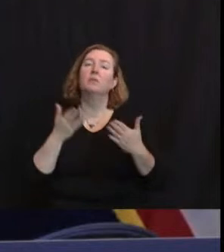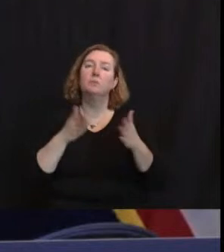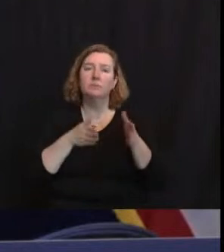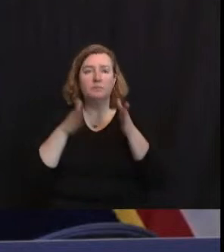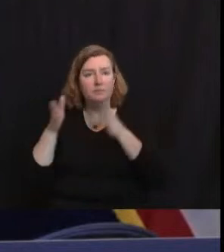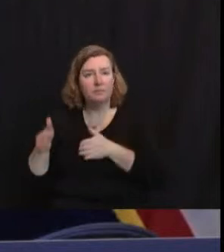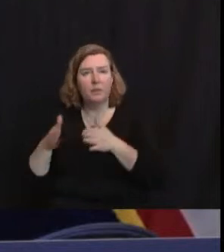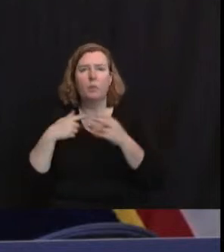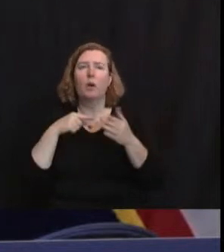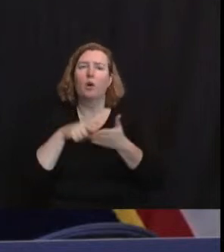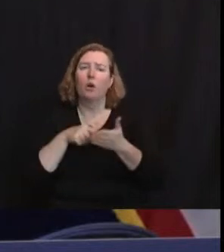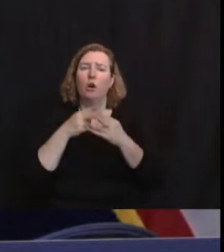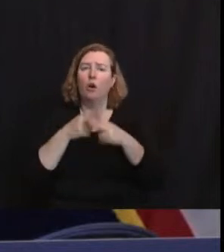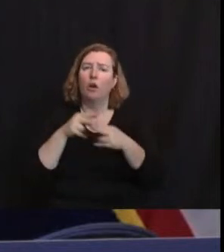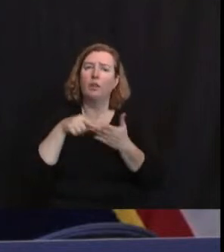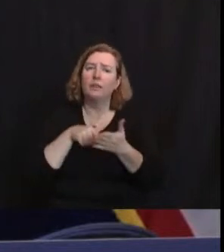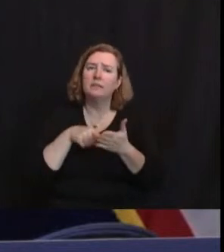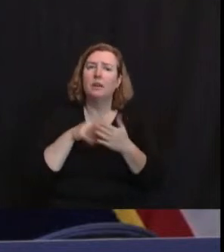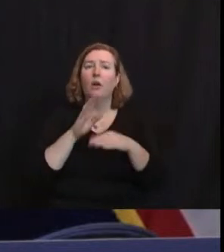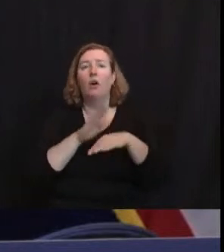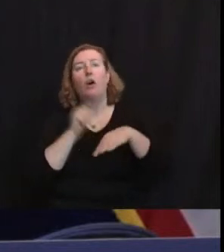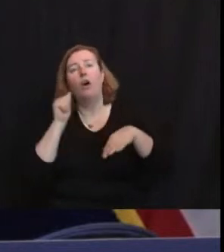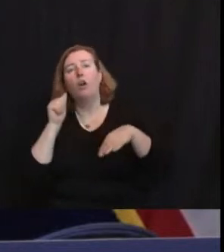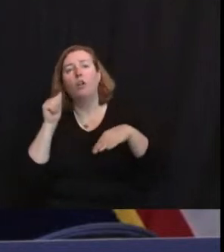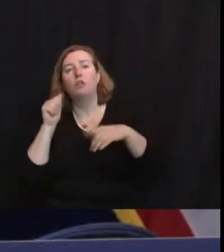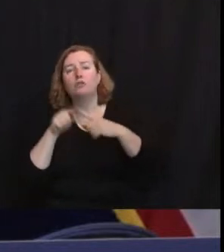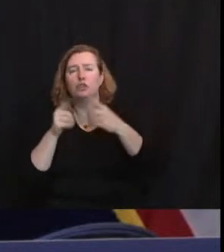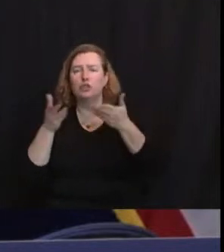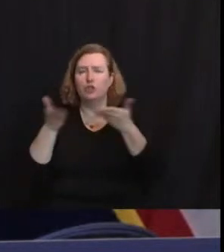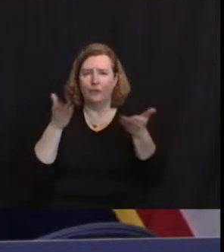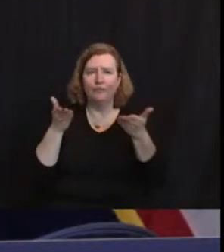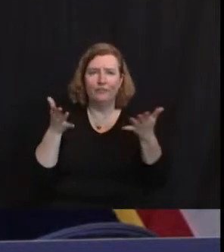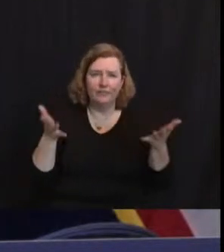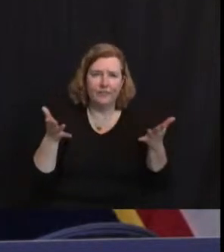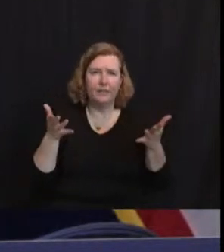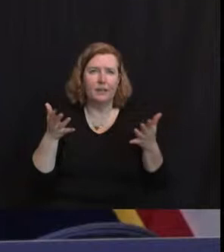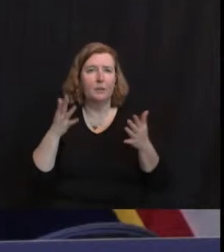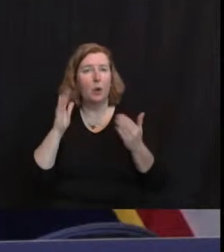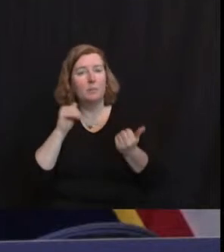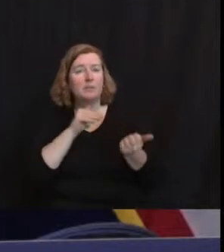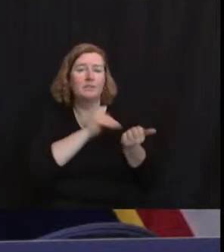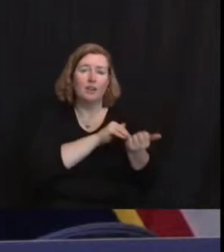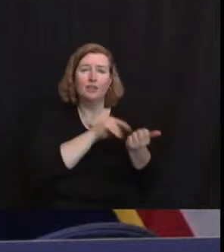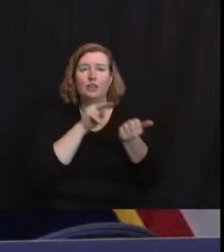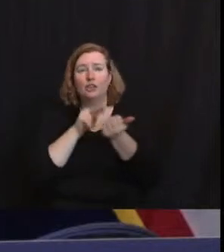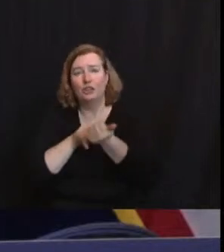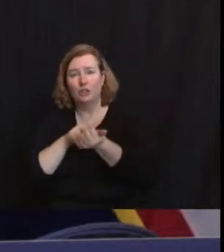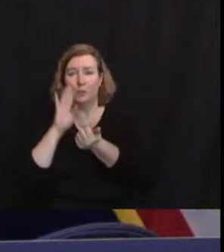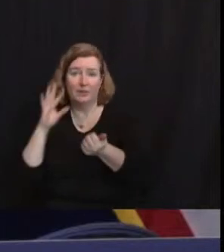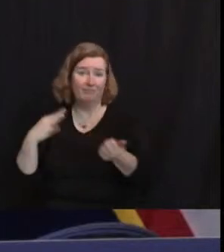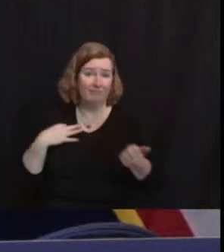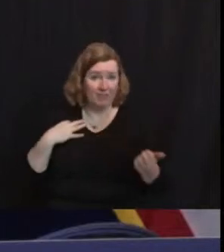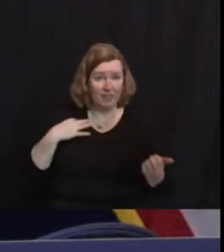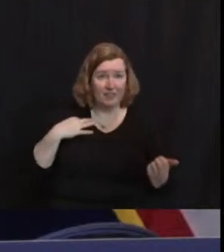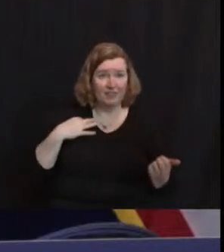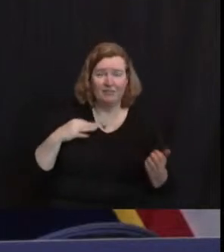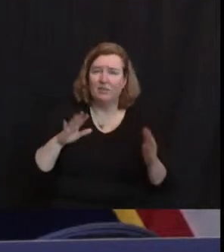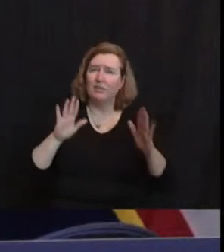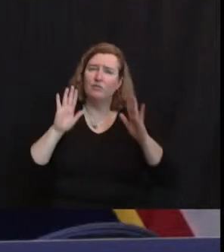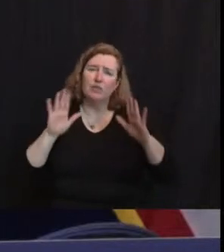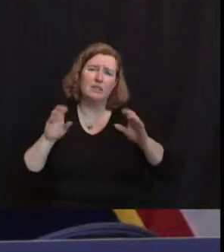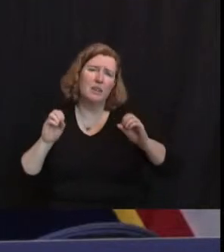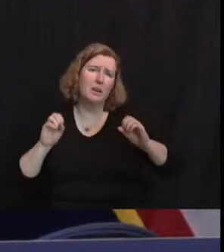this pandemic when we were wondering if nurses and doctors were going to step up. And I think this is a phenomenal opportunity when you see what